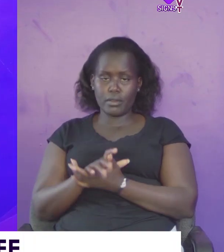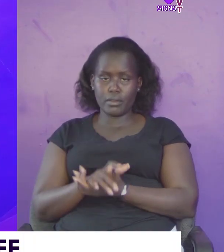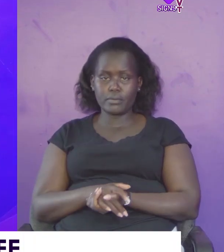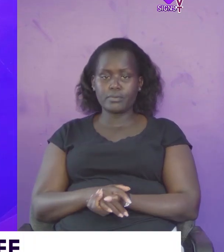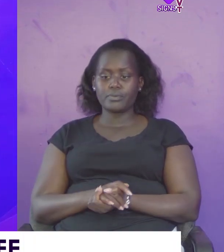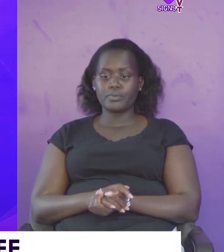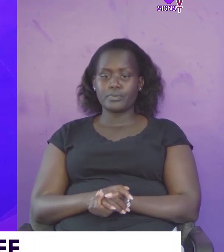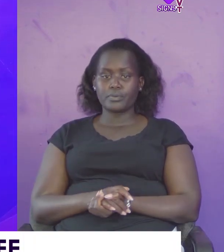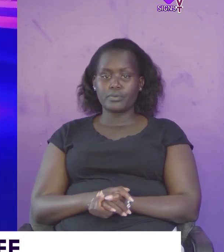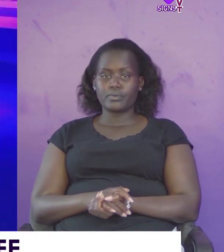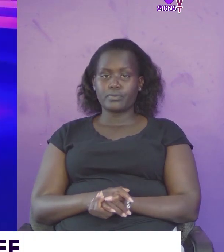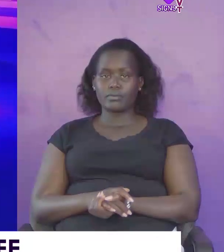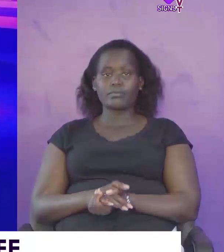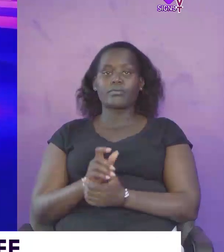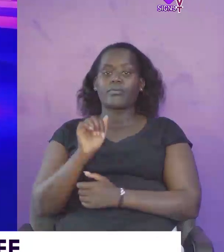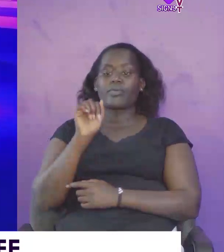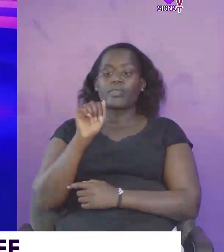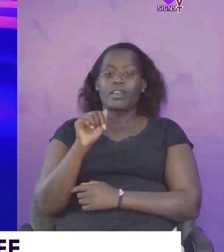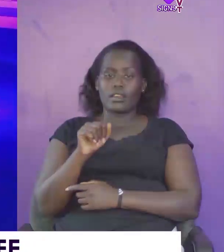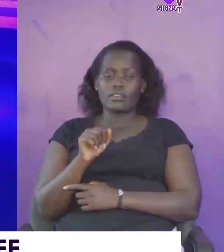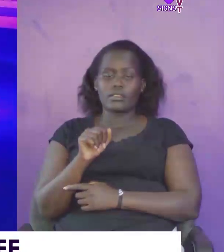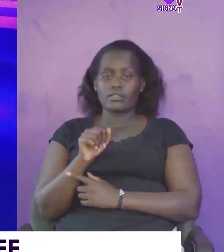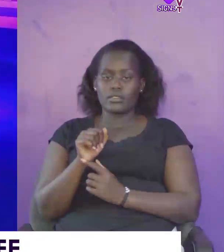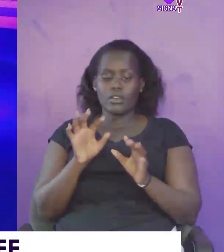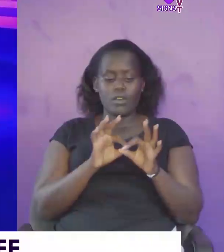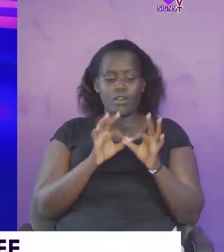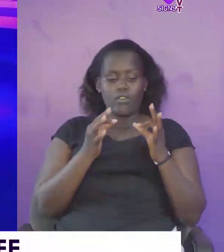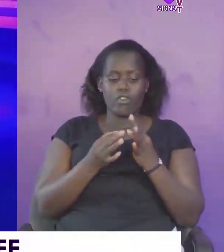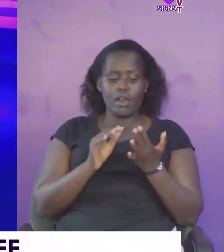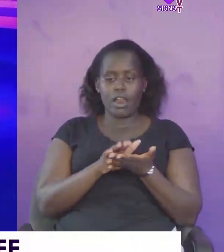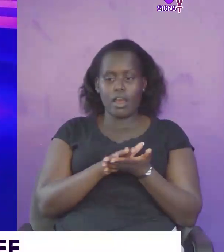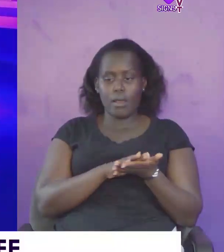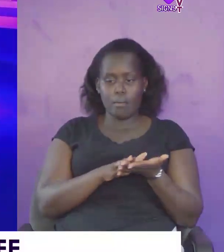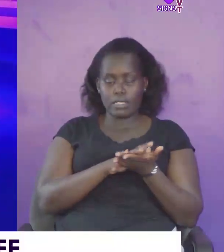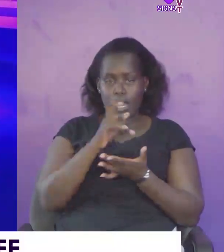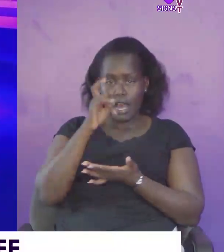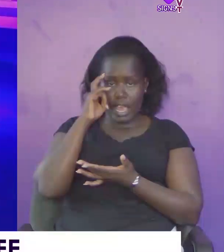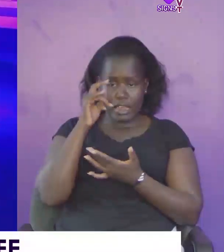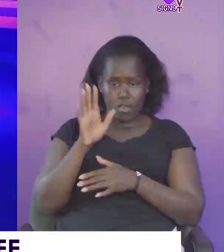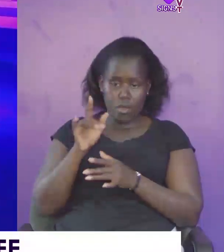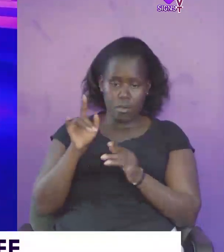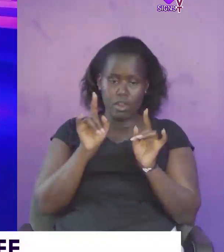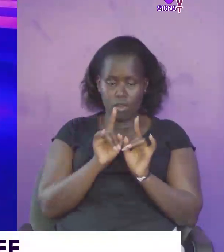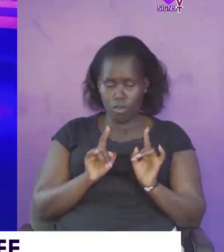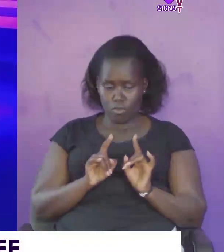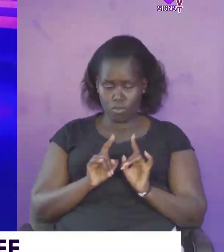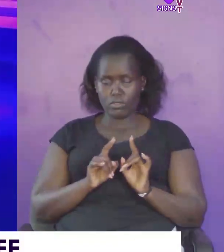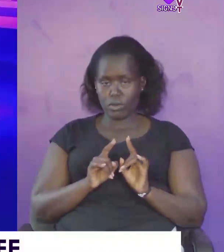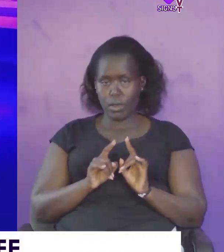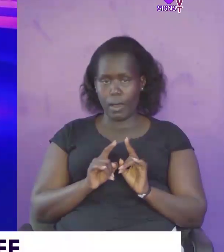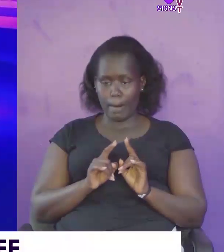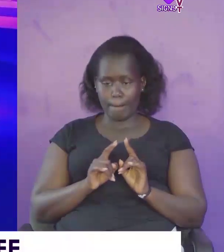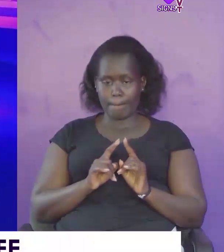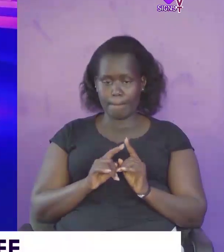think apart from the family basis, I think women also have to